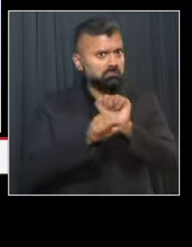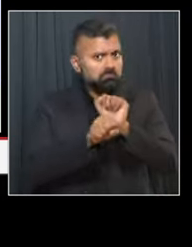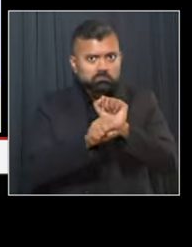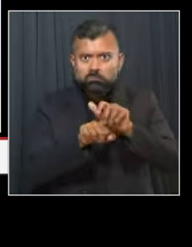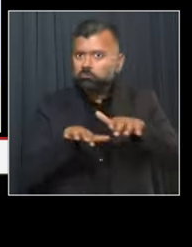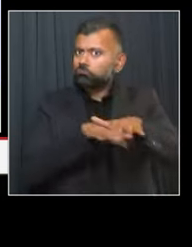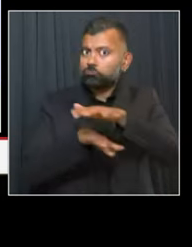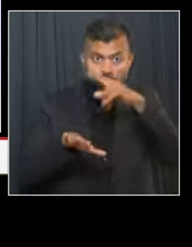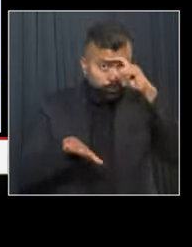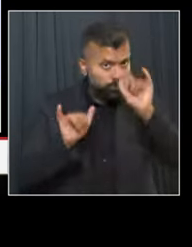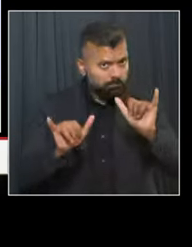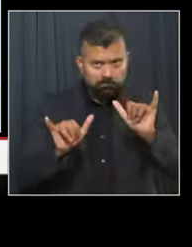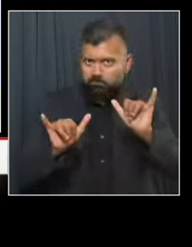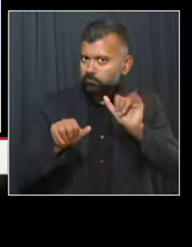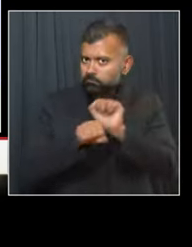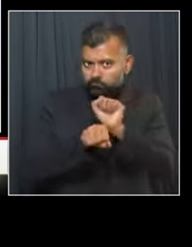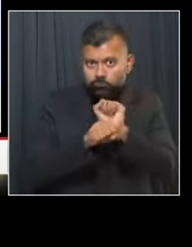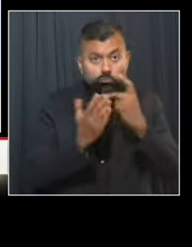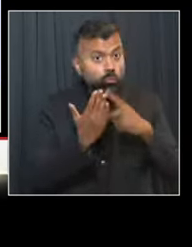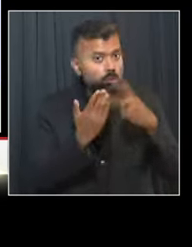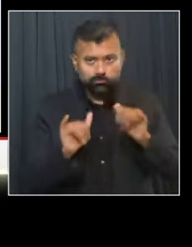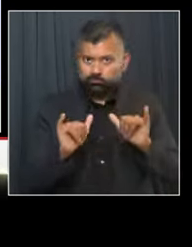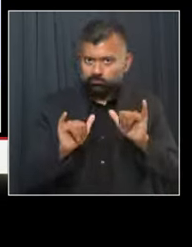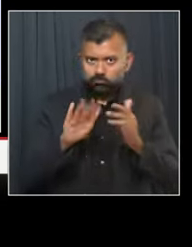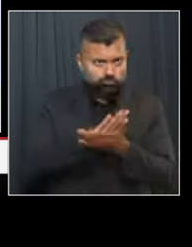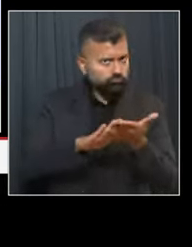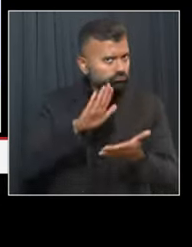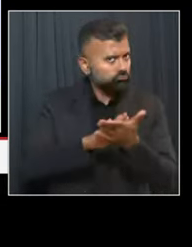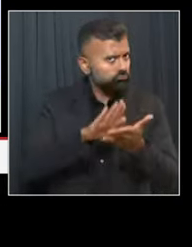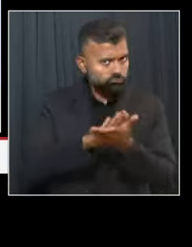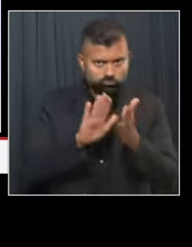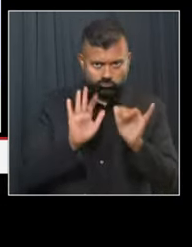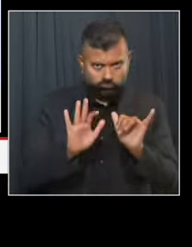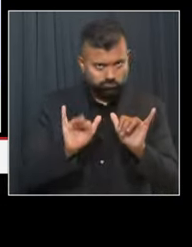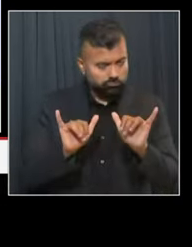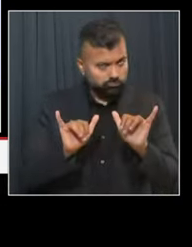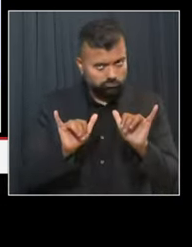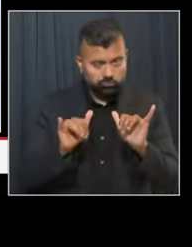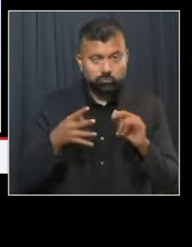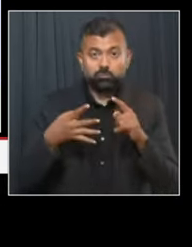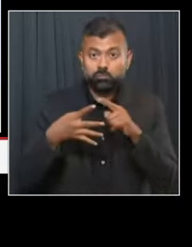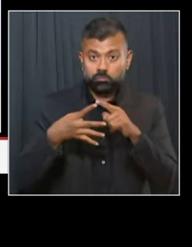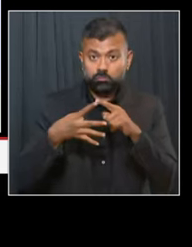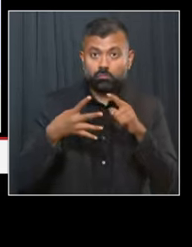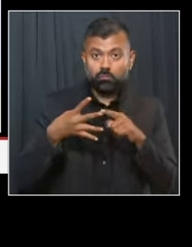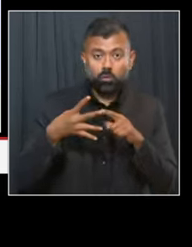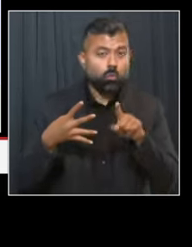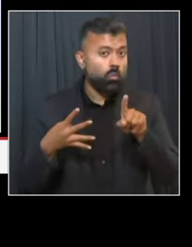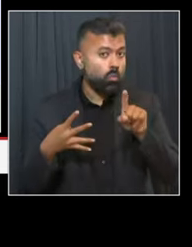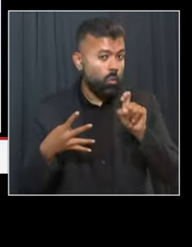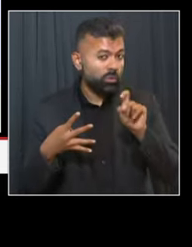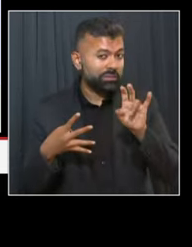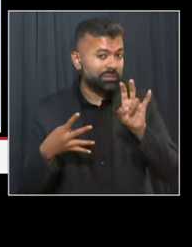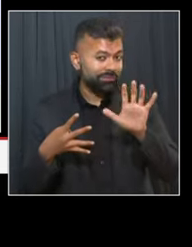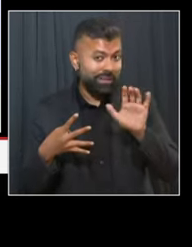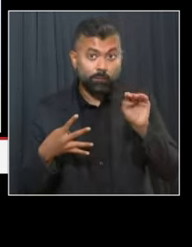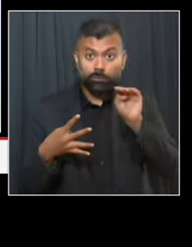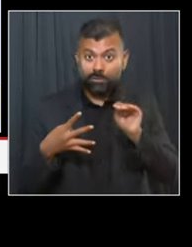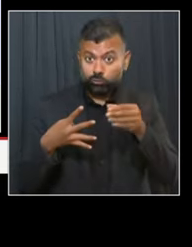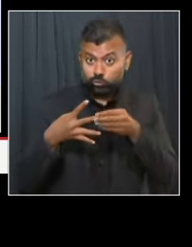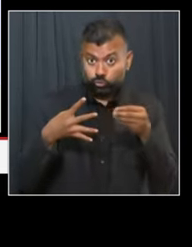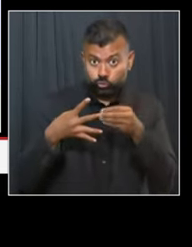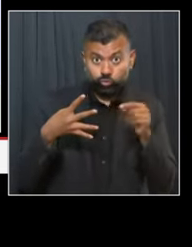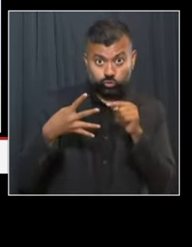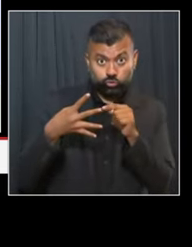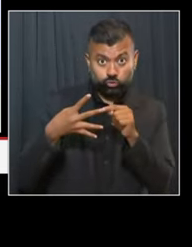interrupt programming. We made $175 million of non-personnel service reductions, contracts, grants, equipment, supplies, things